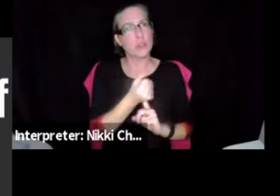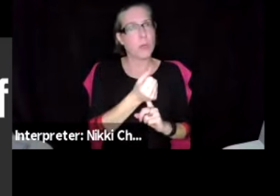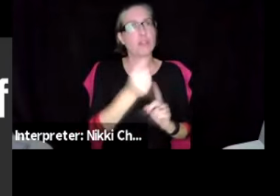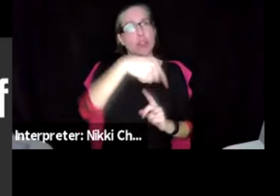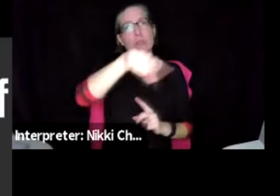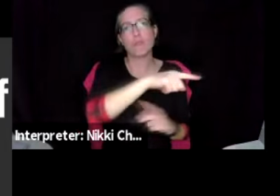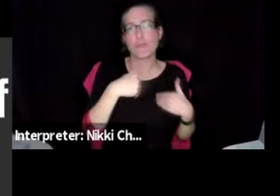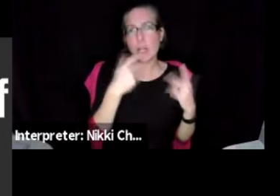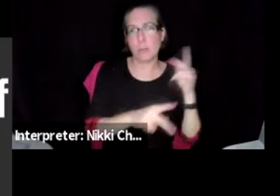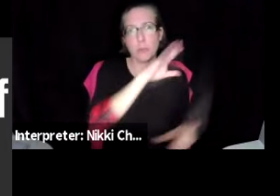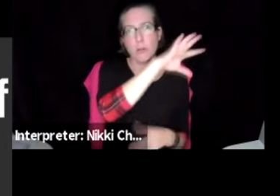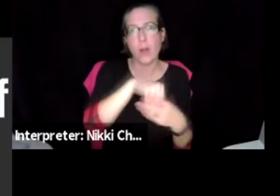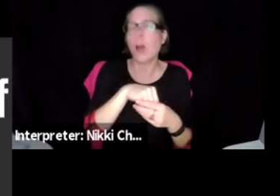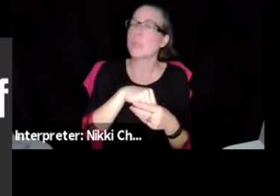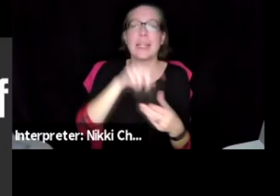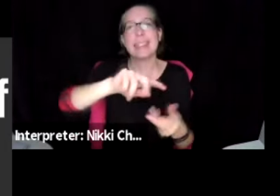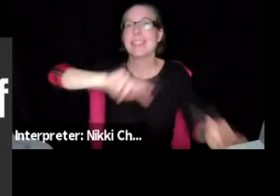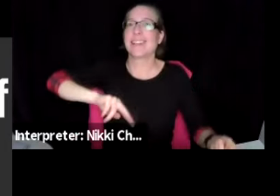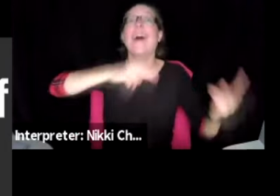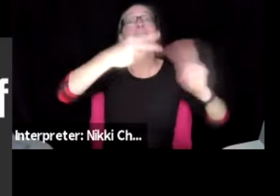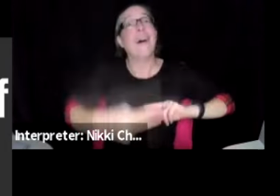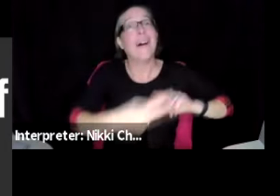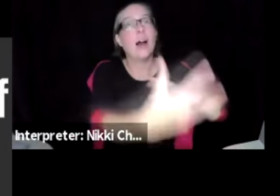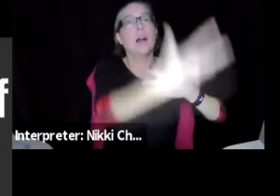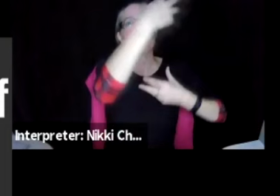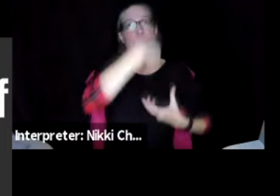in designing a program or opportunity.